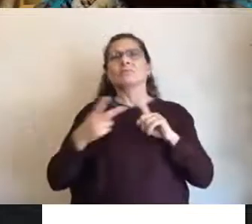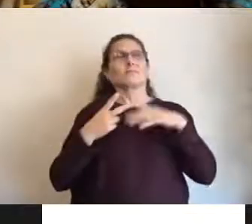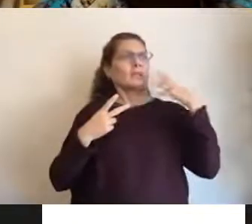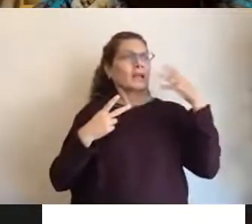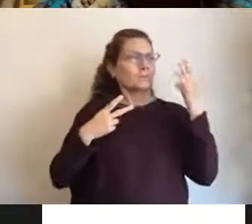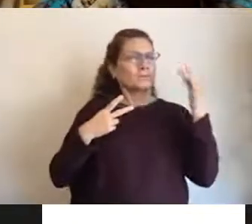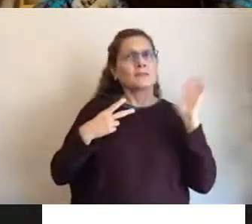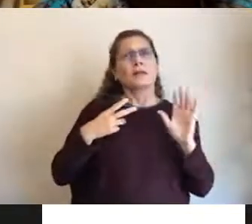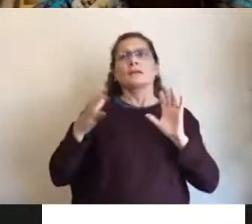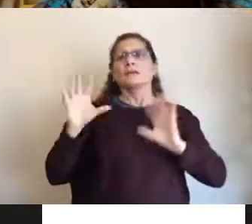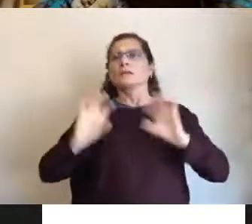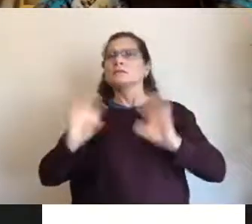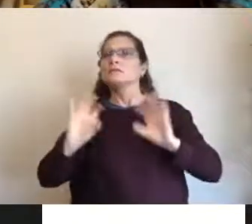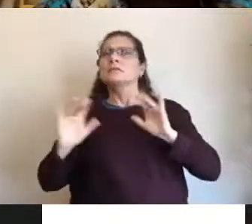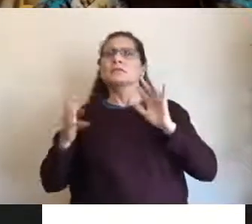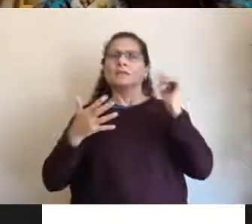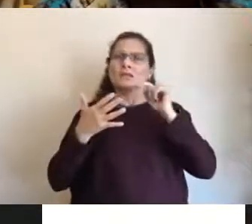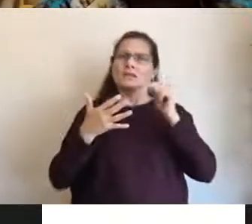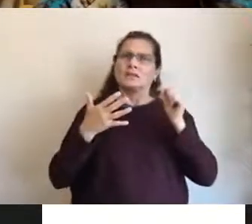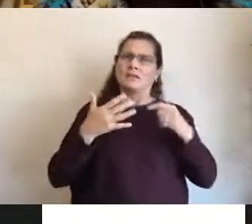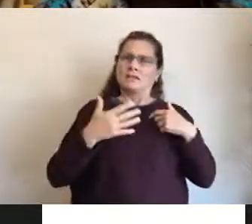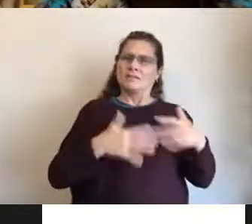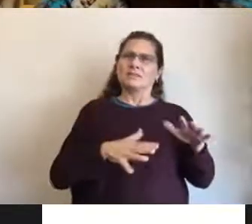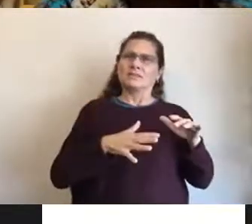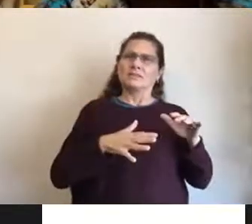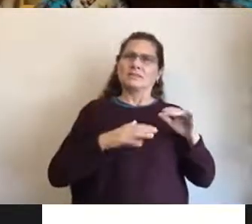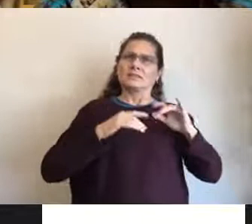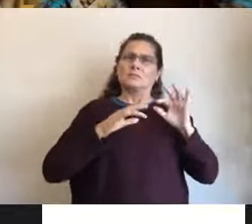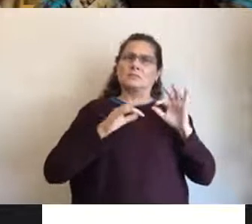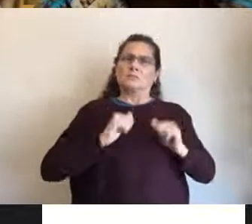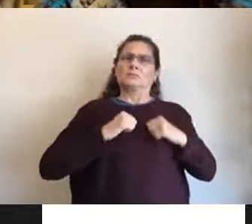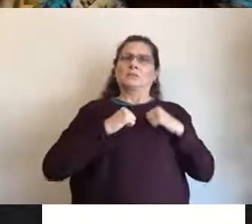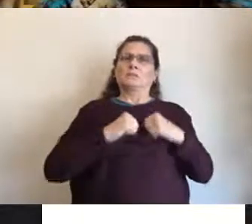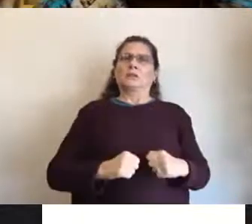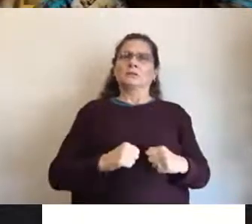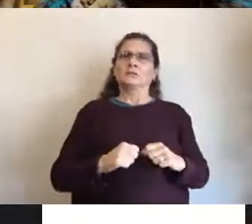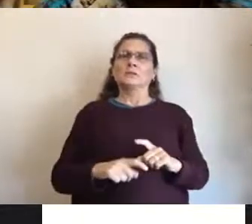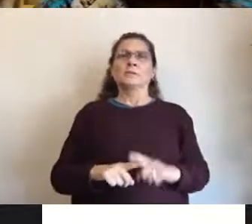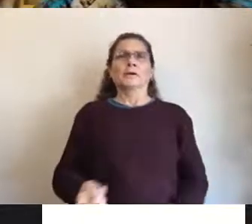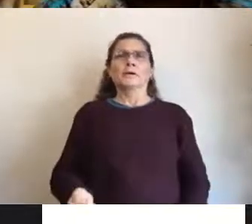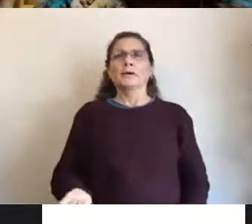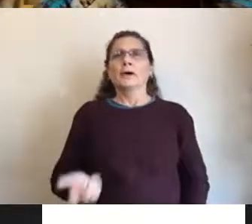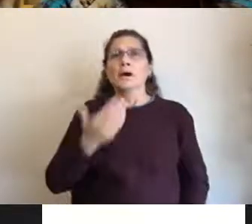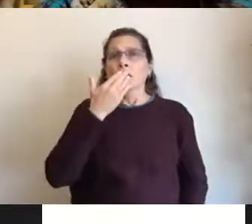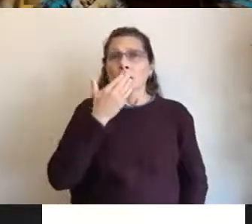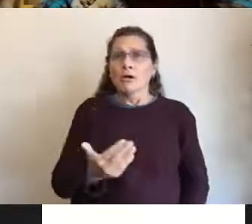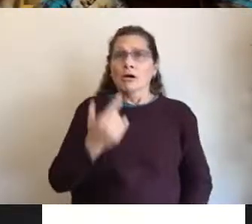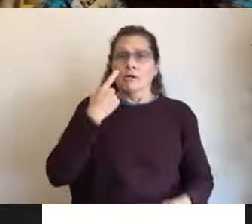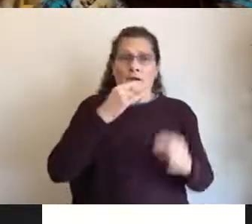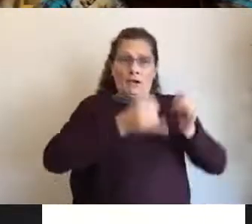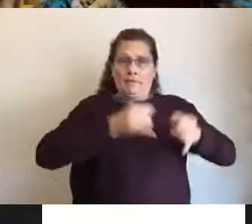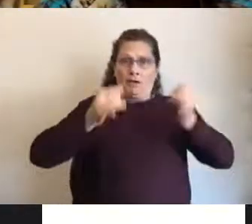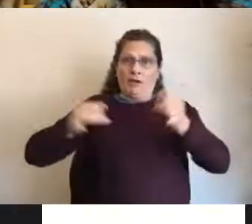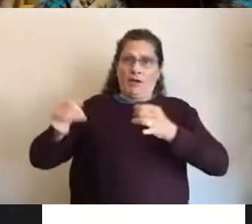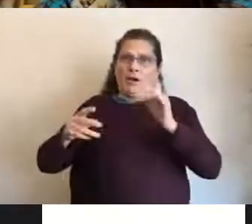of precaution. These layers are not nearly as effective when used individually as they are when used in combination, where we really get a